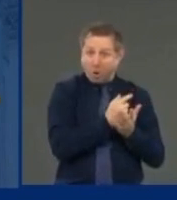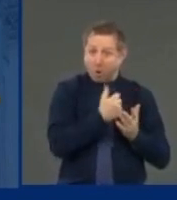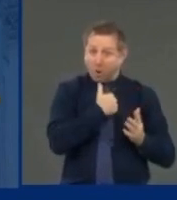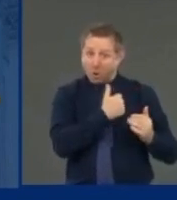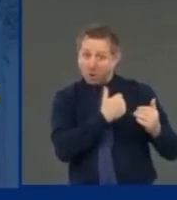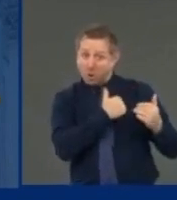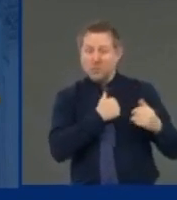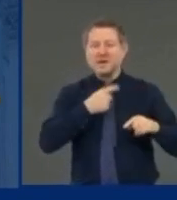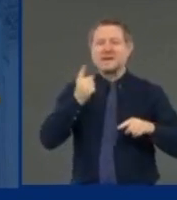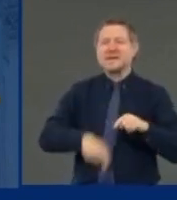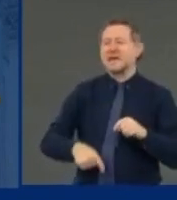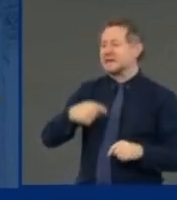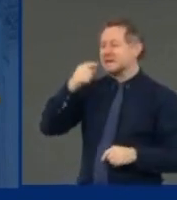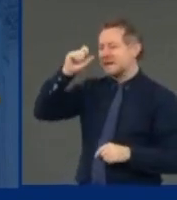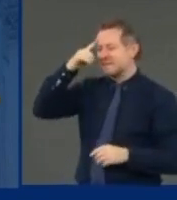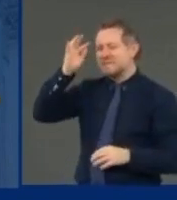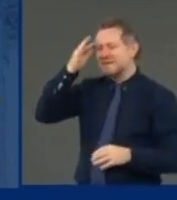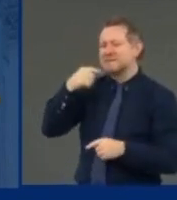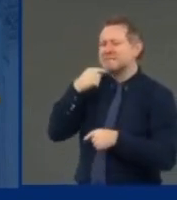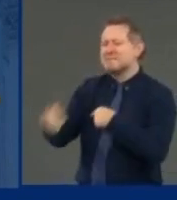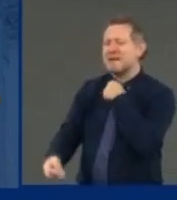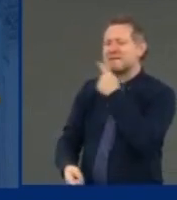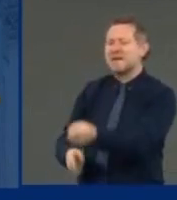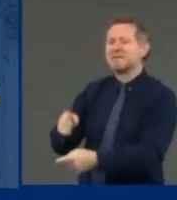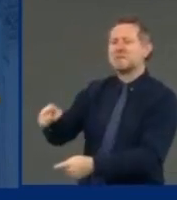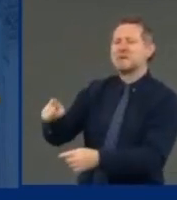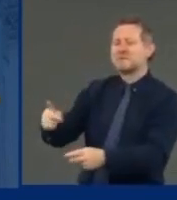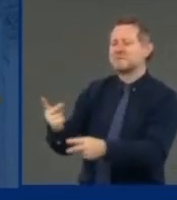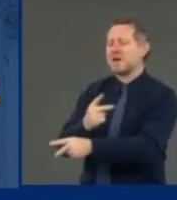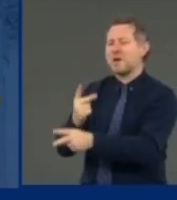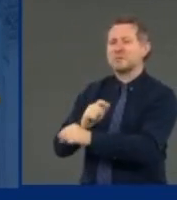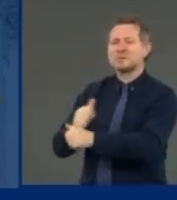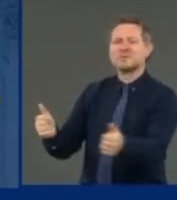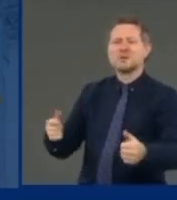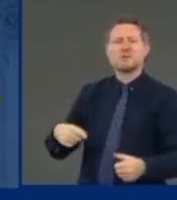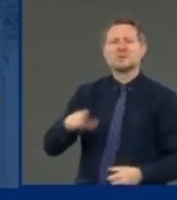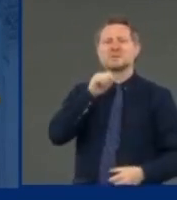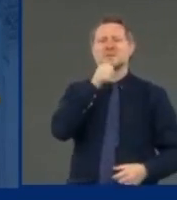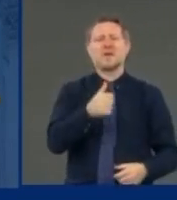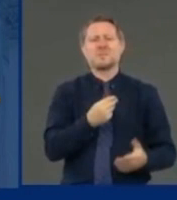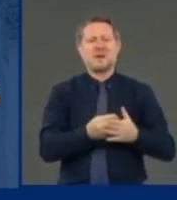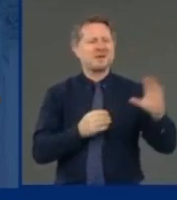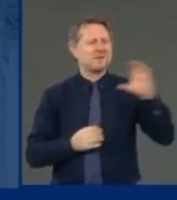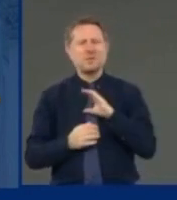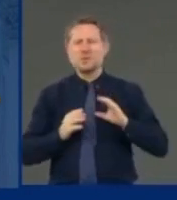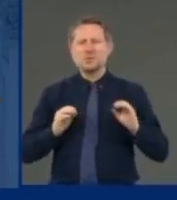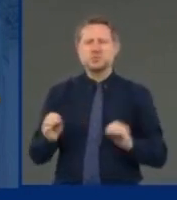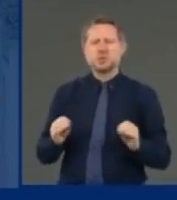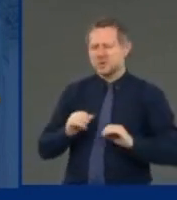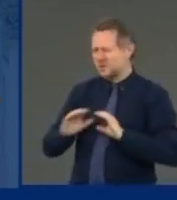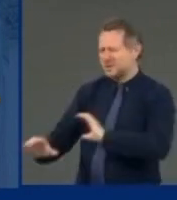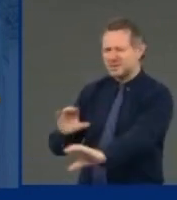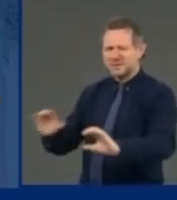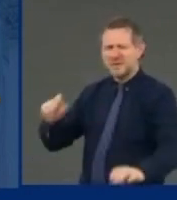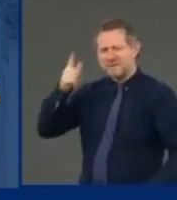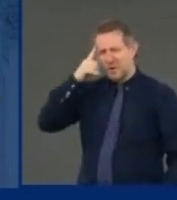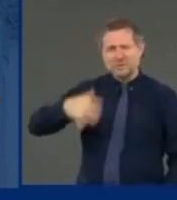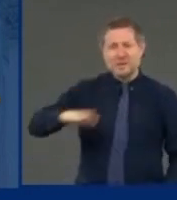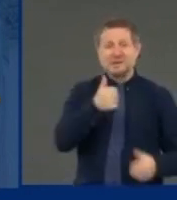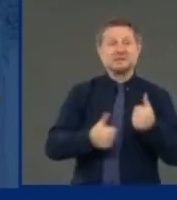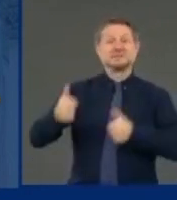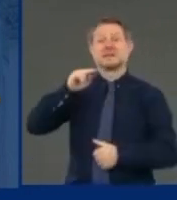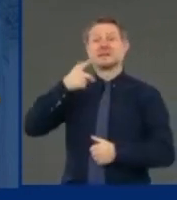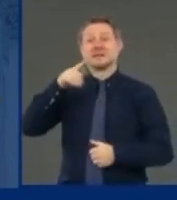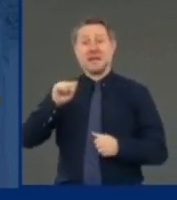reopen, figure it out, and then not provide them with the funding to do it. The head of the National Governors Association is a